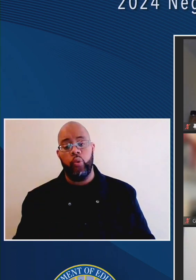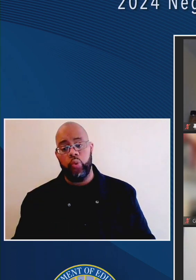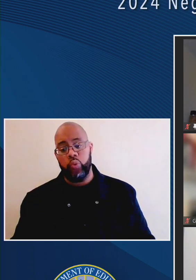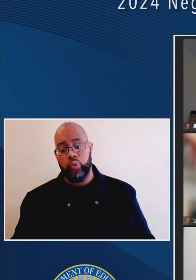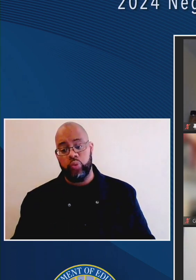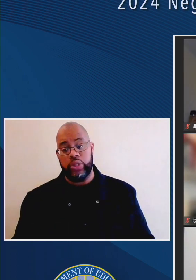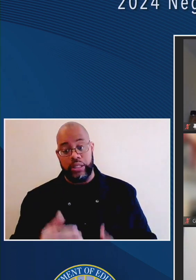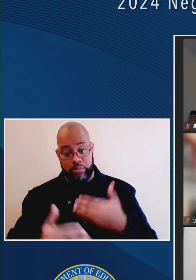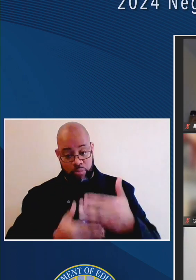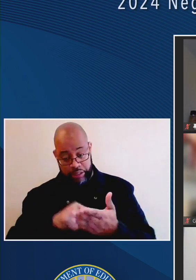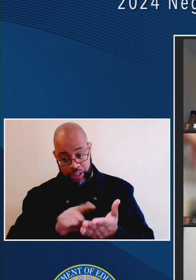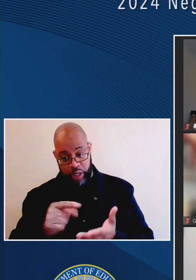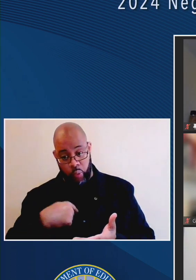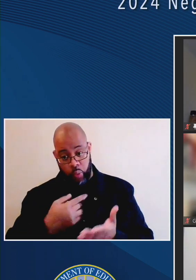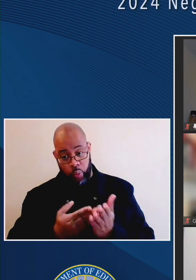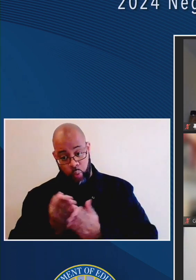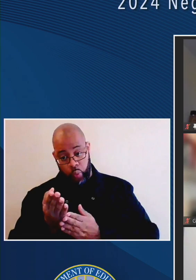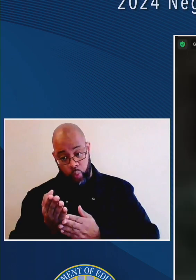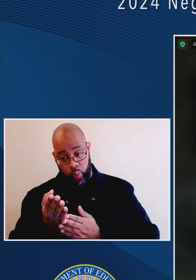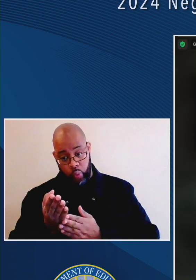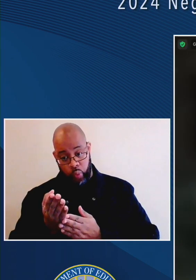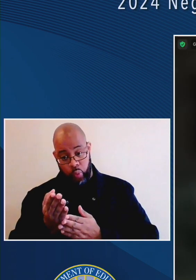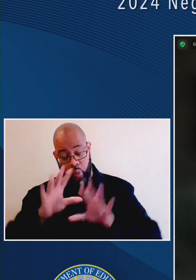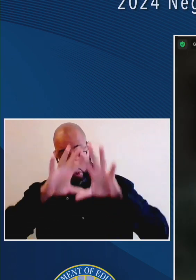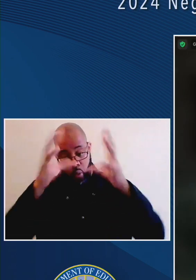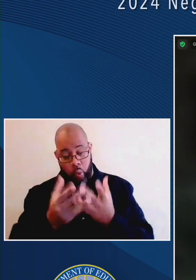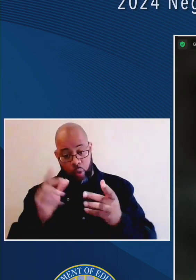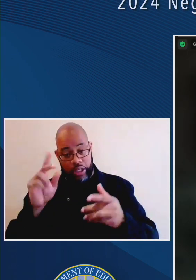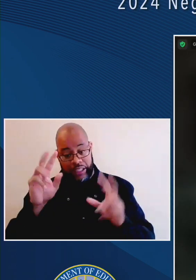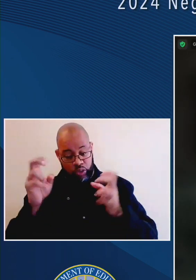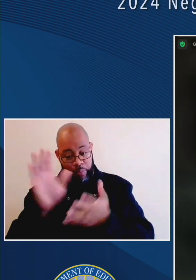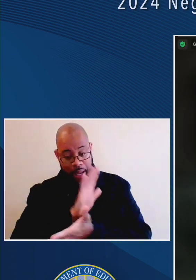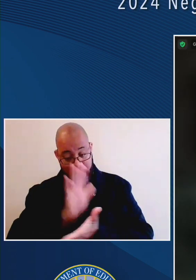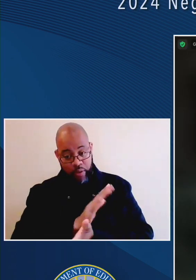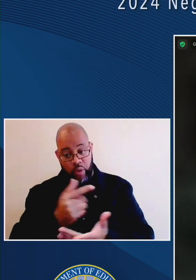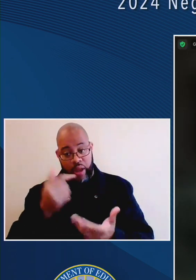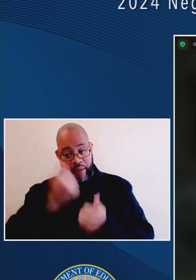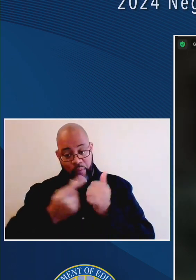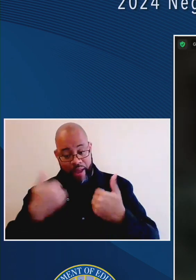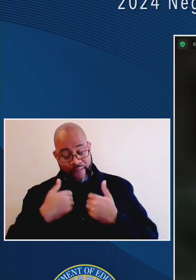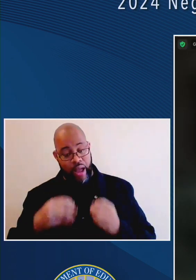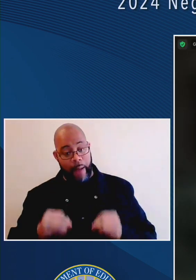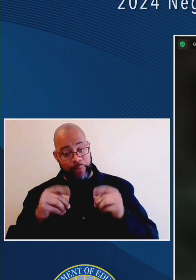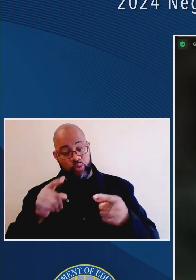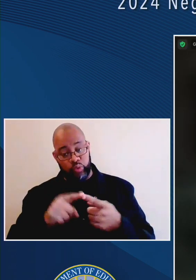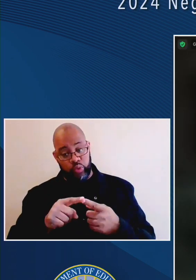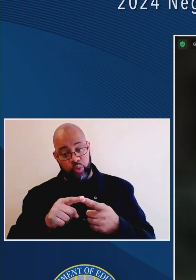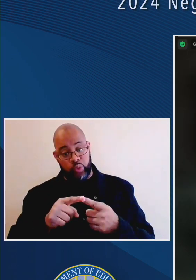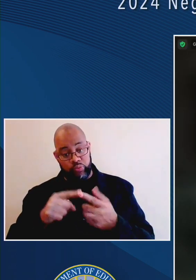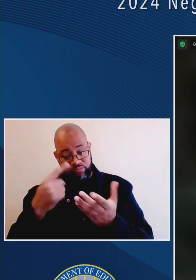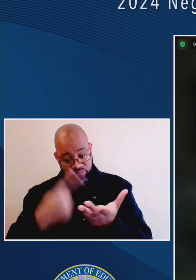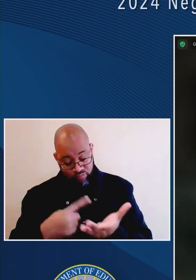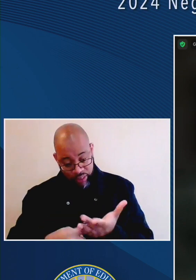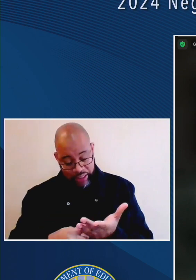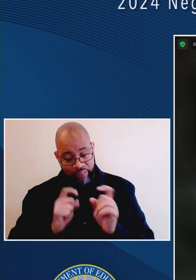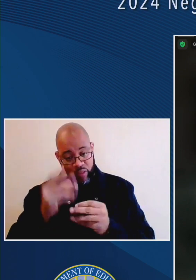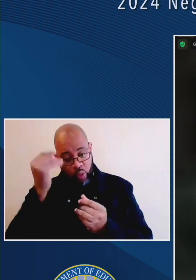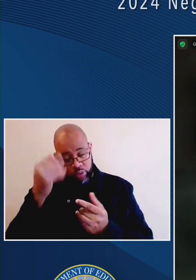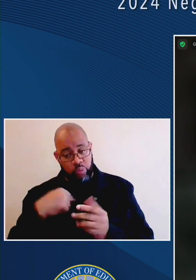or partnerships around the state in every type of community. And by the way, we do span, even though states have